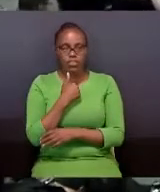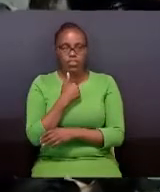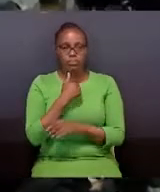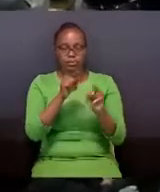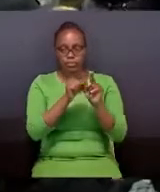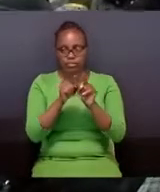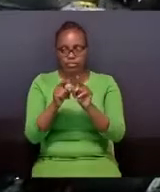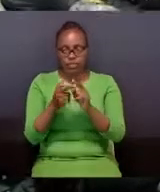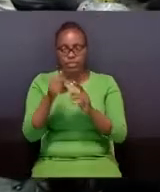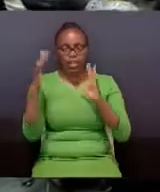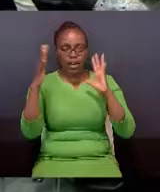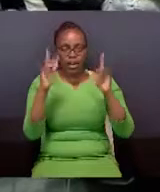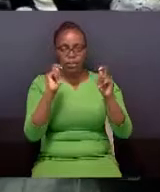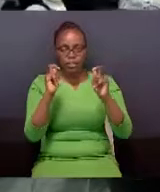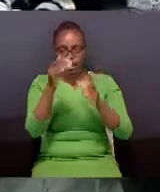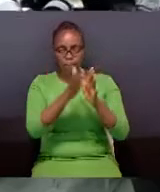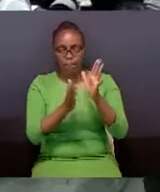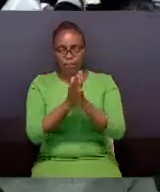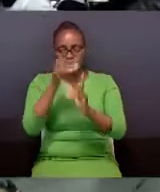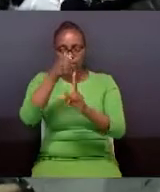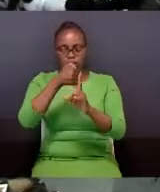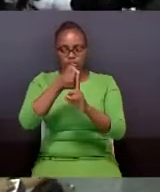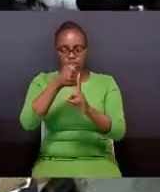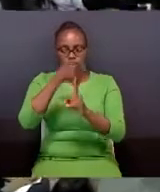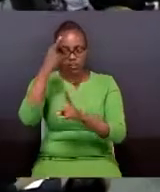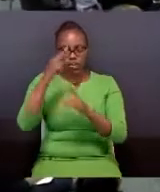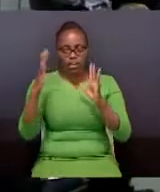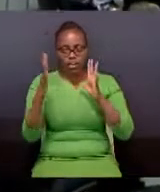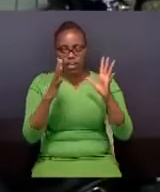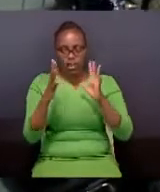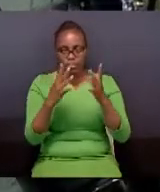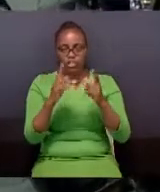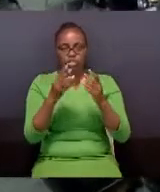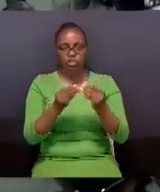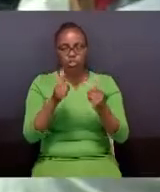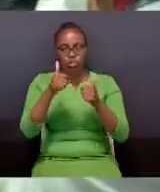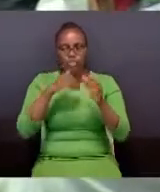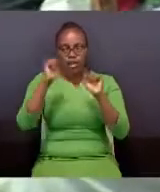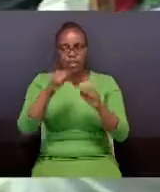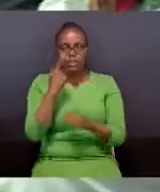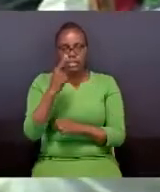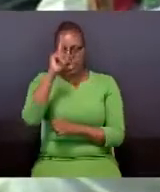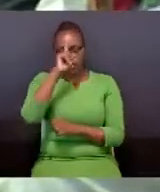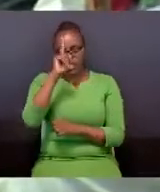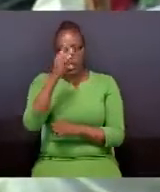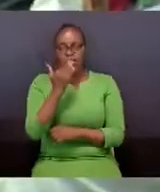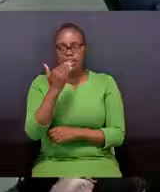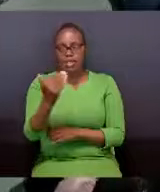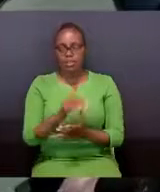the climate reparations and advocate for the climate solutions to be taken seriously. Thank you so